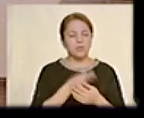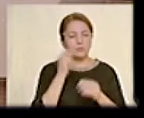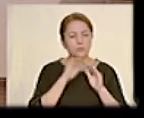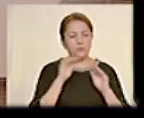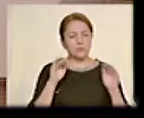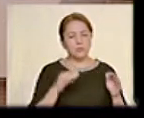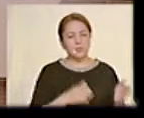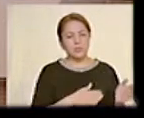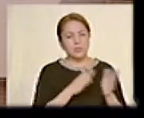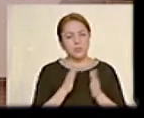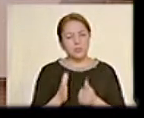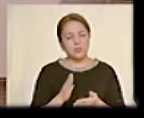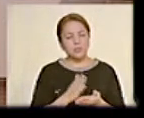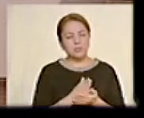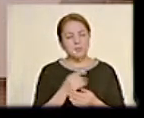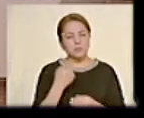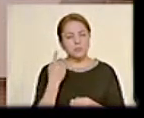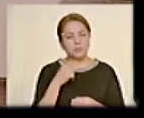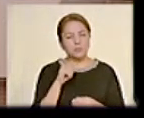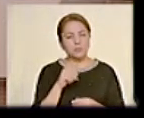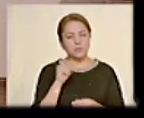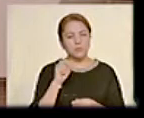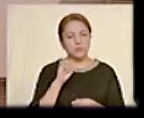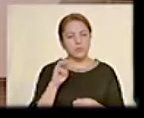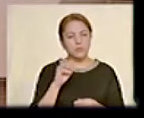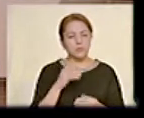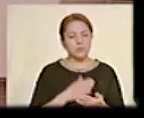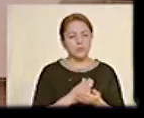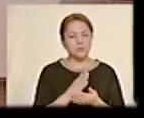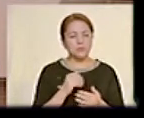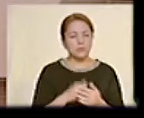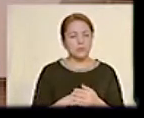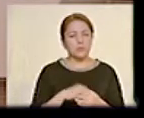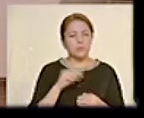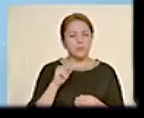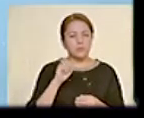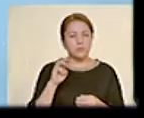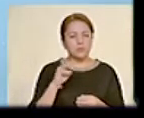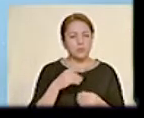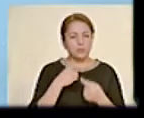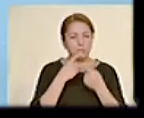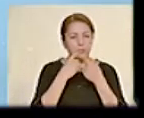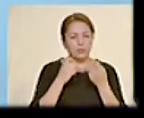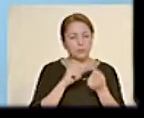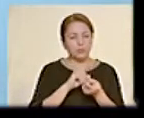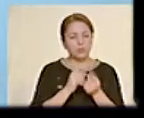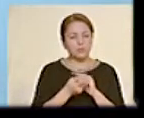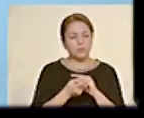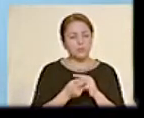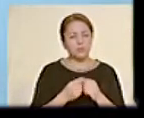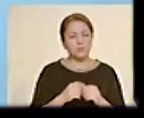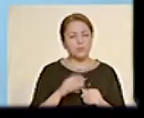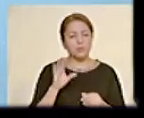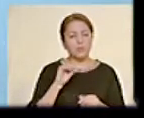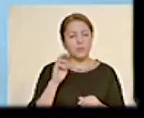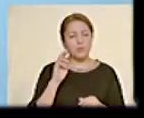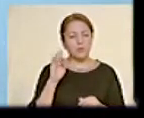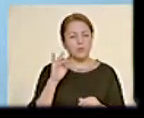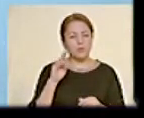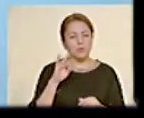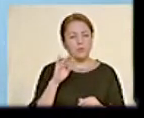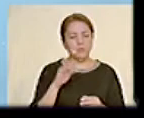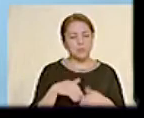keyingi xizmatlarimizdan biri bu chat xizmati hisoblanadi. Ya'ni chat ma'lumot almashish imkoniyatini beradi.